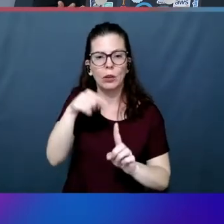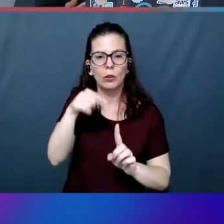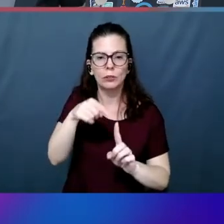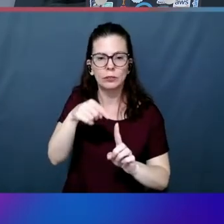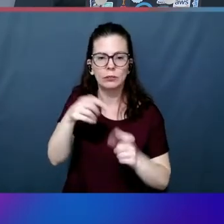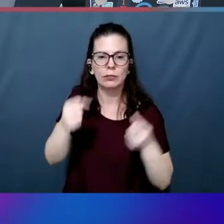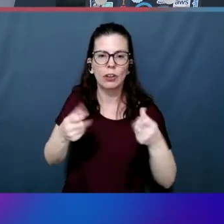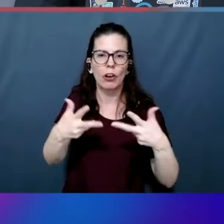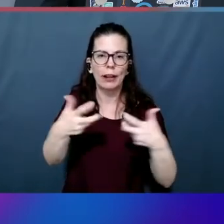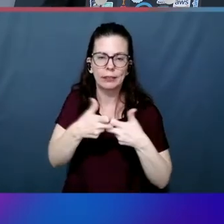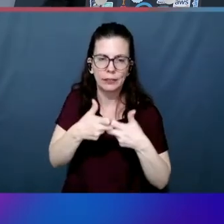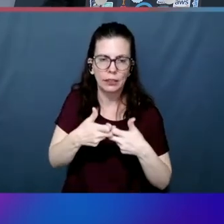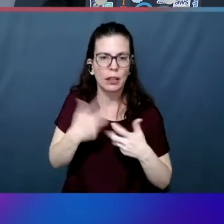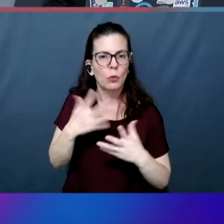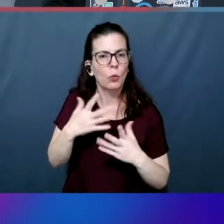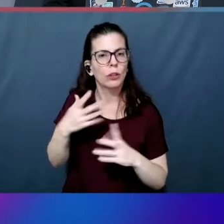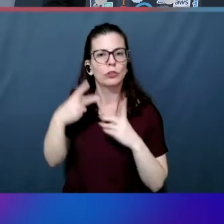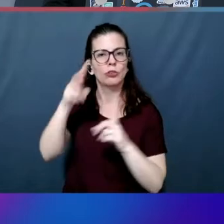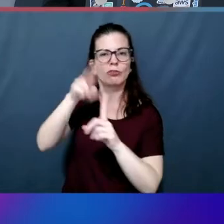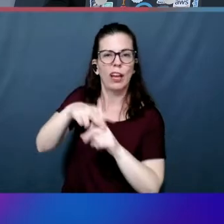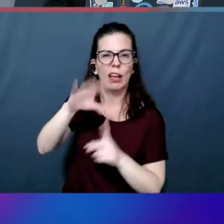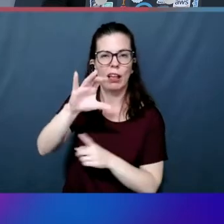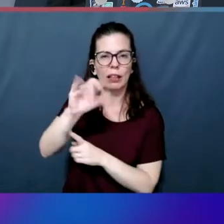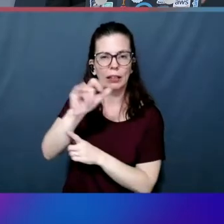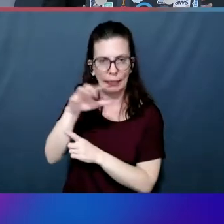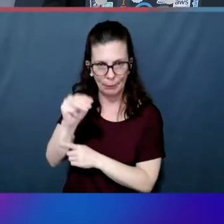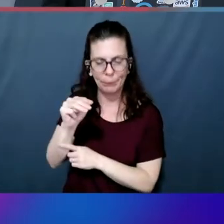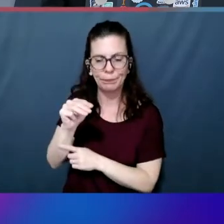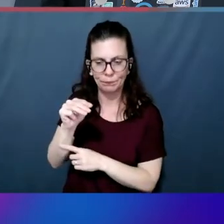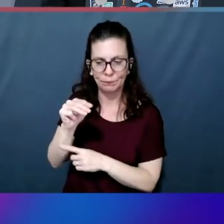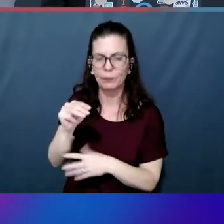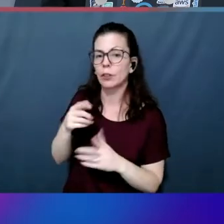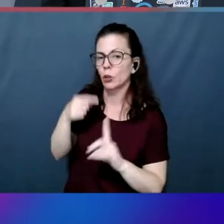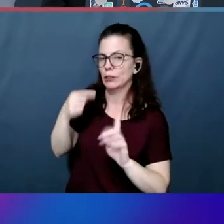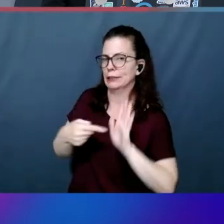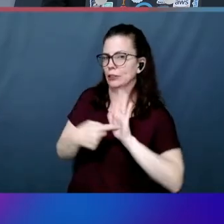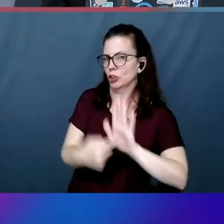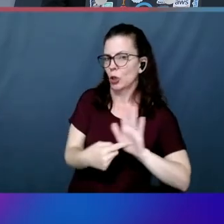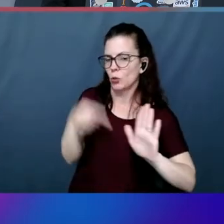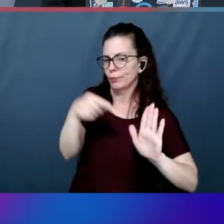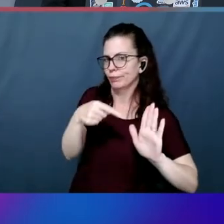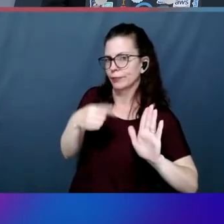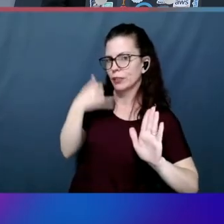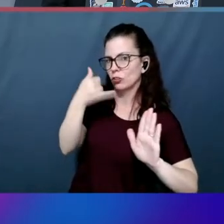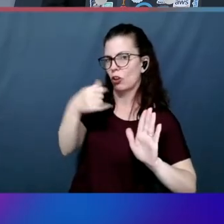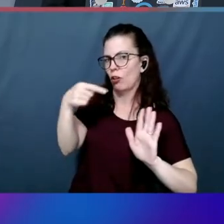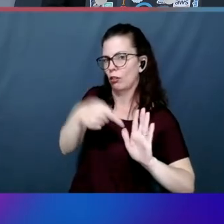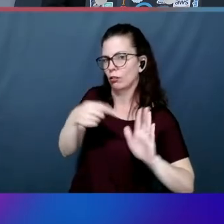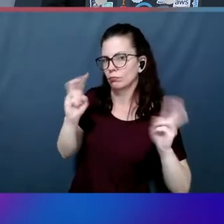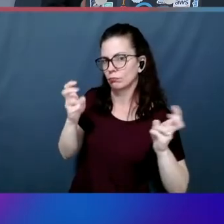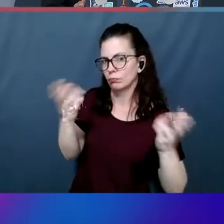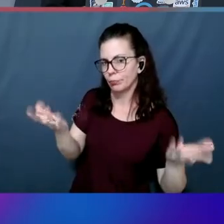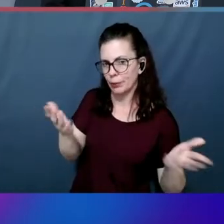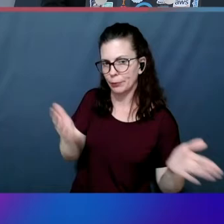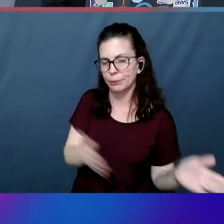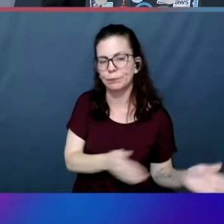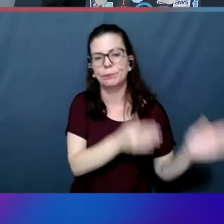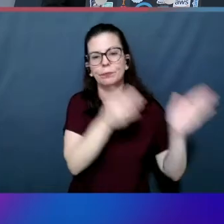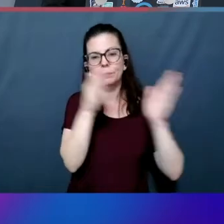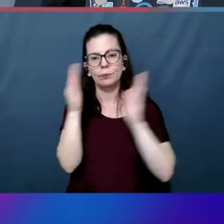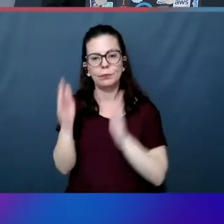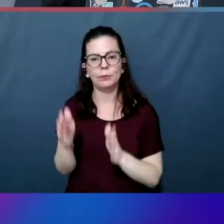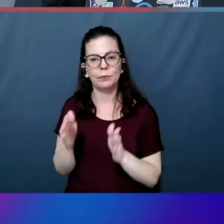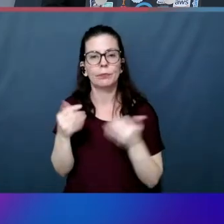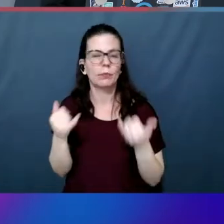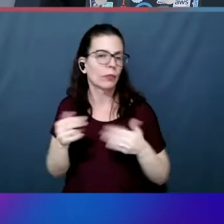file a claim. So you can see that the issue is clearly highlighted here, saying, okay, this is what the call was about. Next, let's look at what was the outcome, right? Like